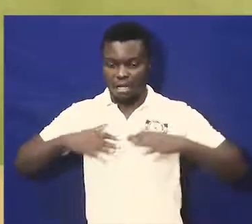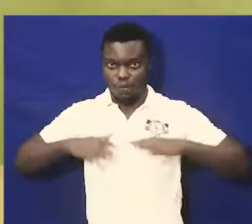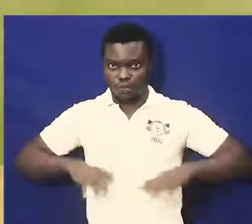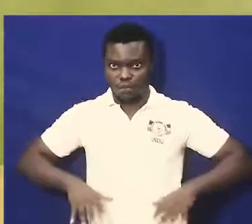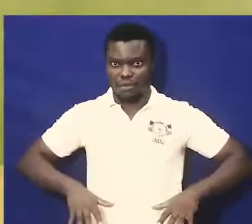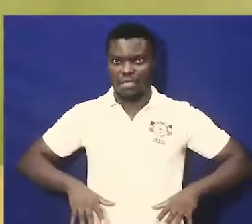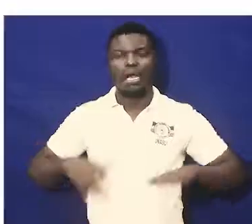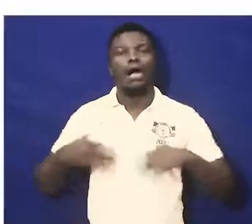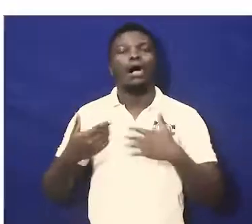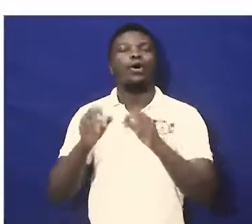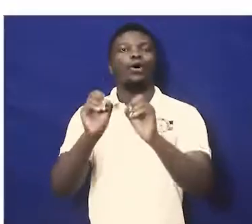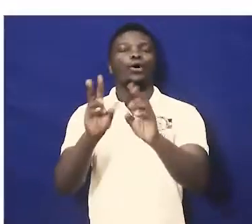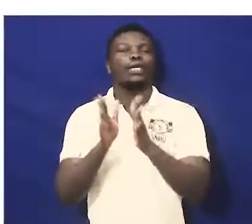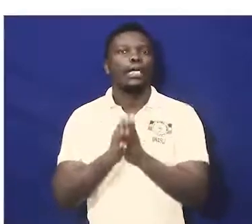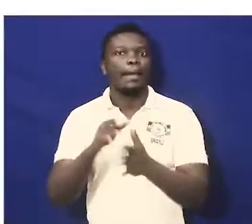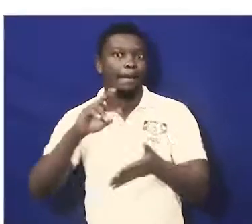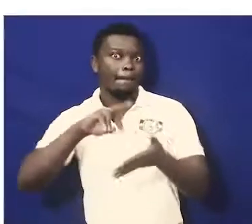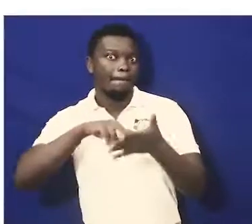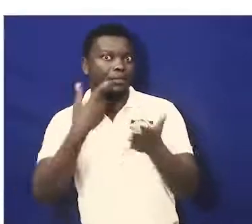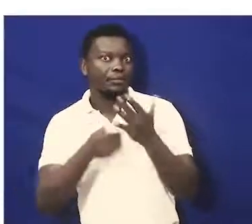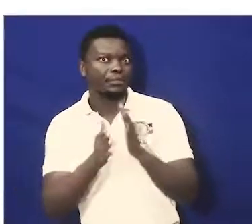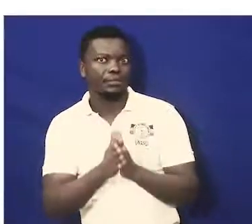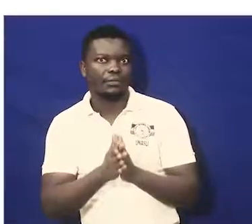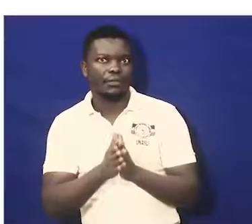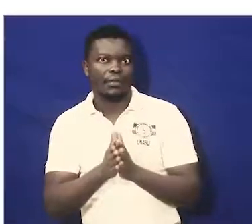there, that means the cost